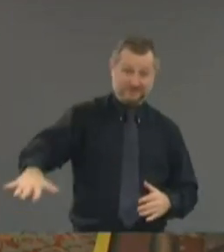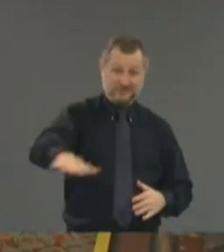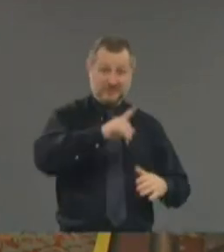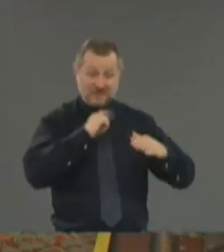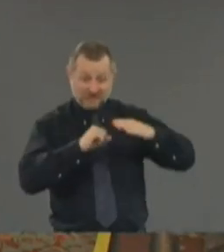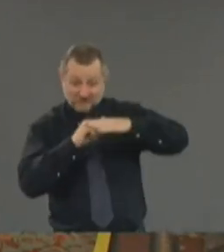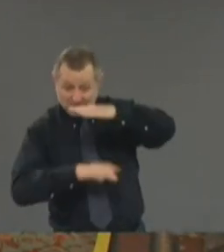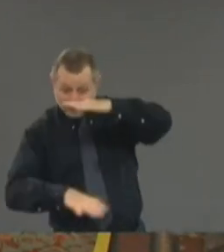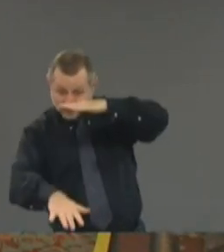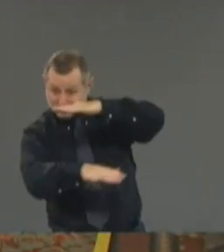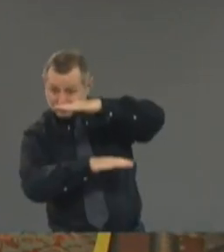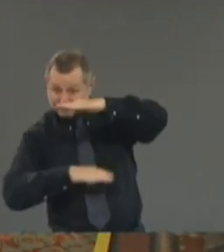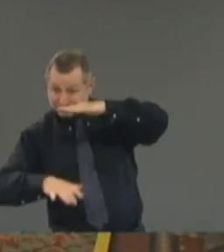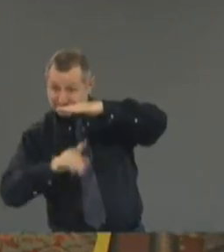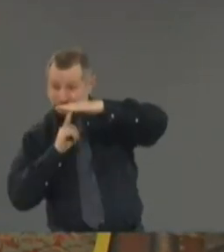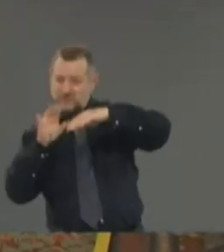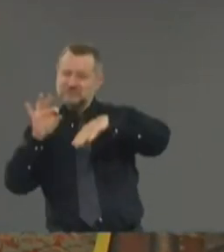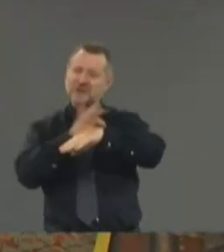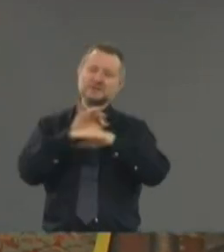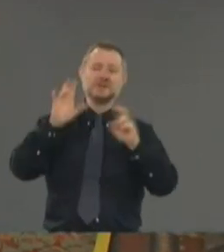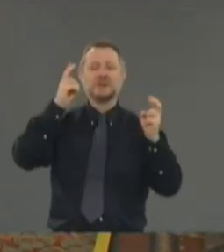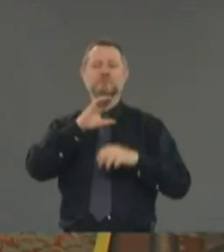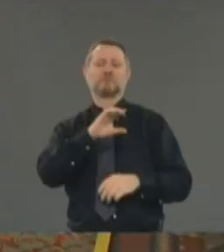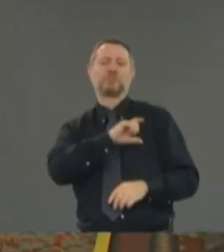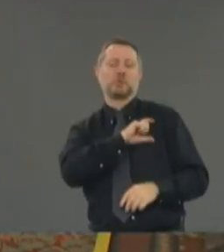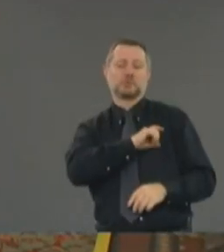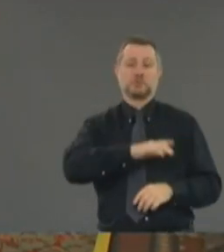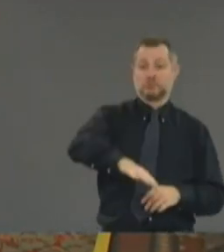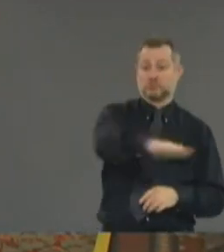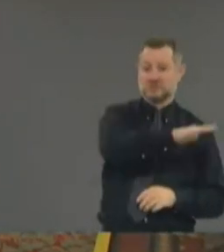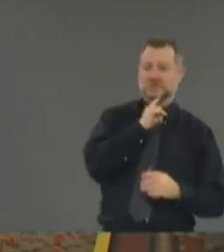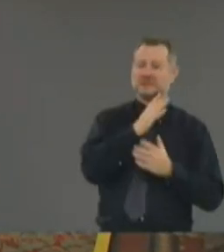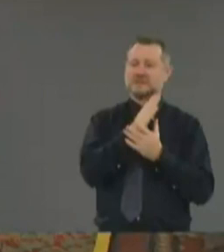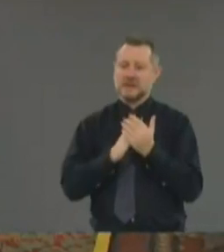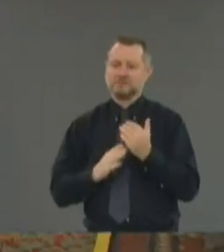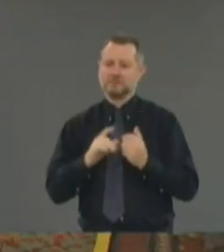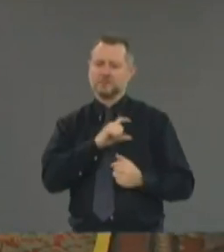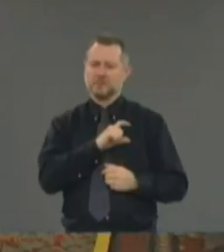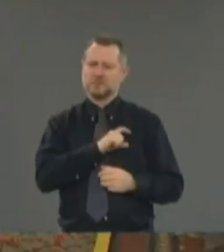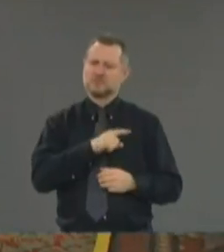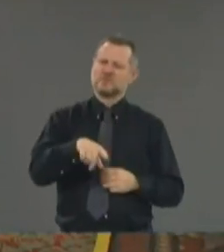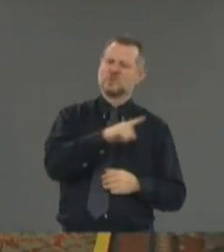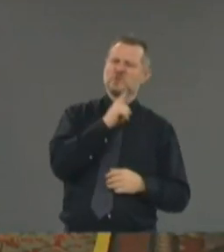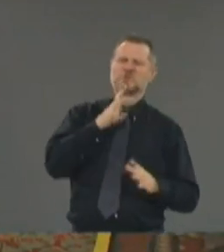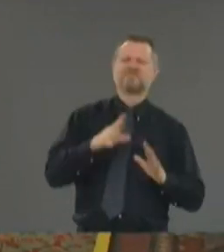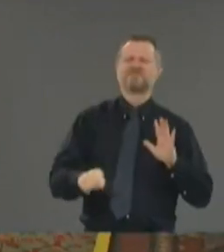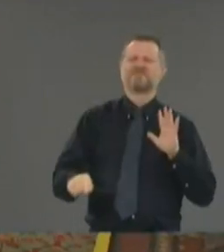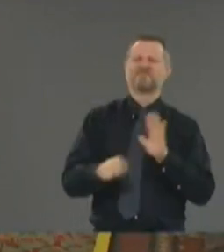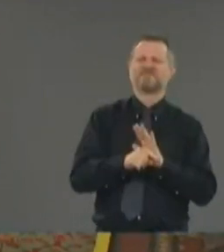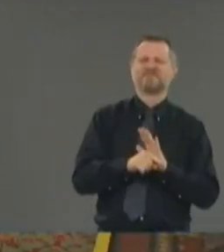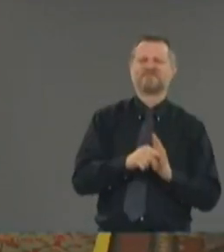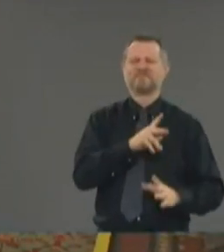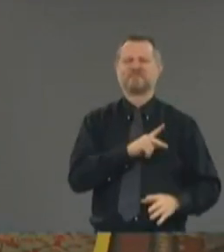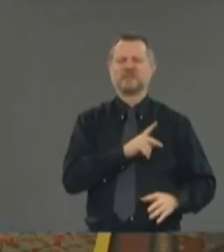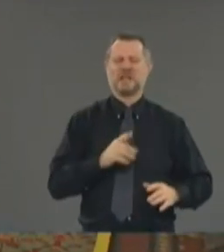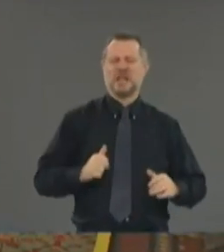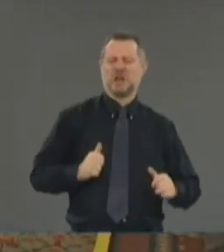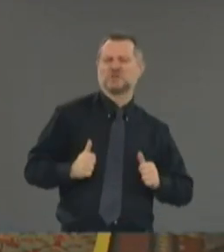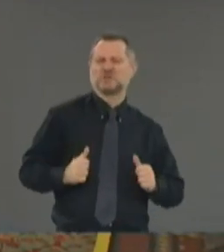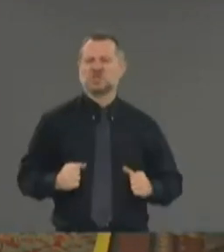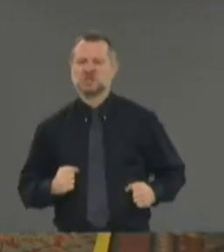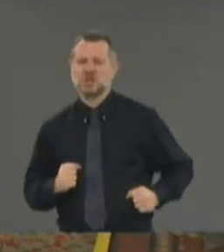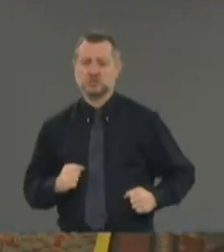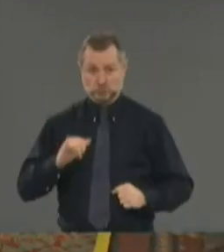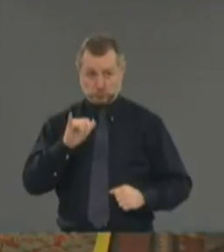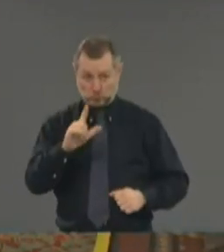police officer is. It attracts a certain percentage of people with toxic personality traits like hyperaggression. Is that true? And if so, is